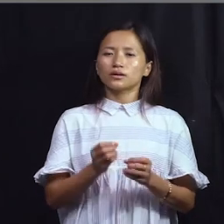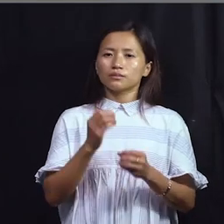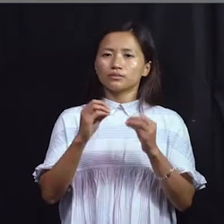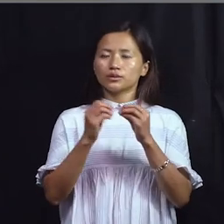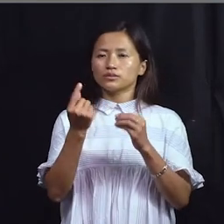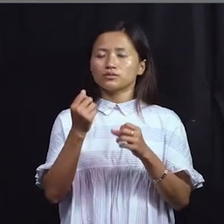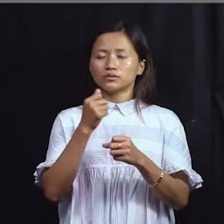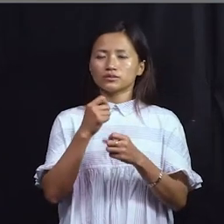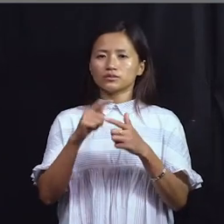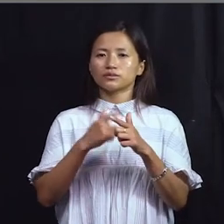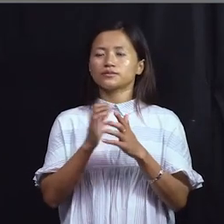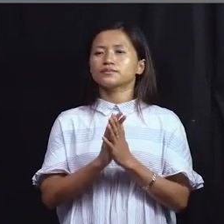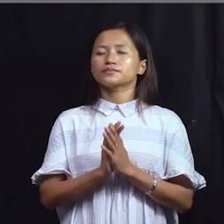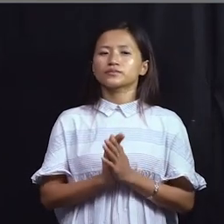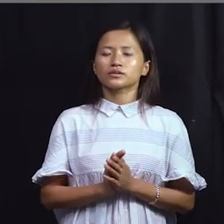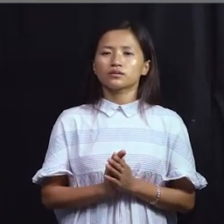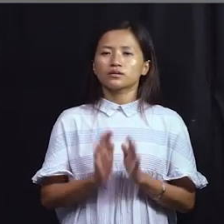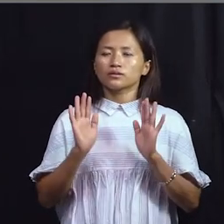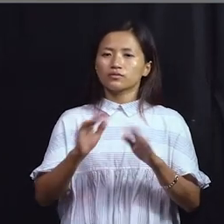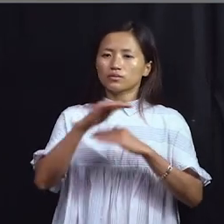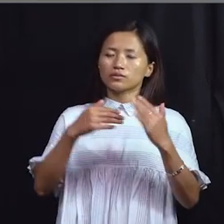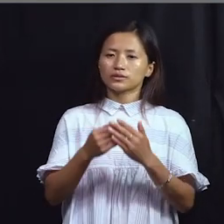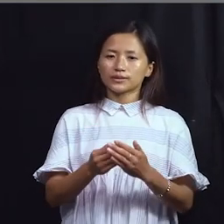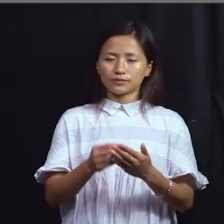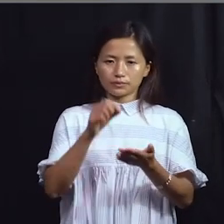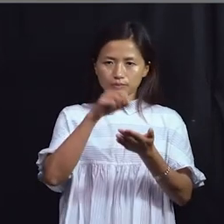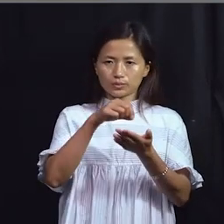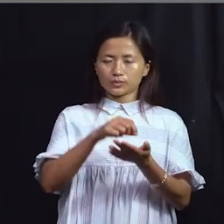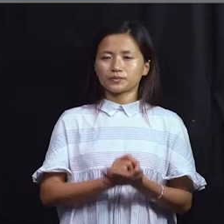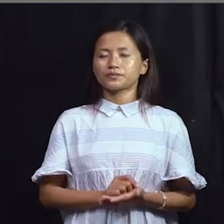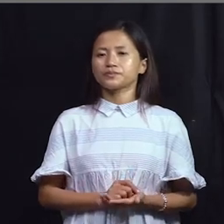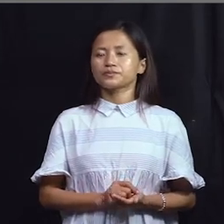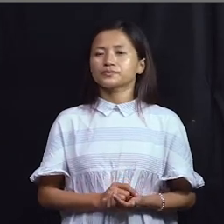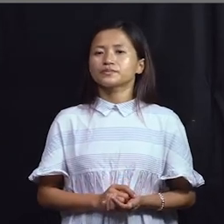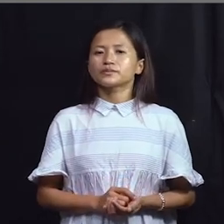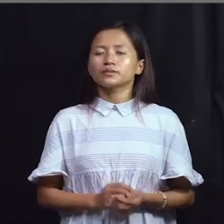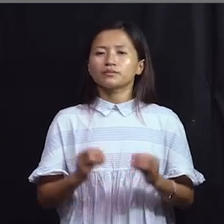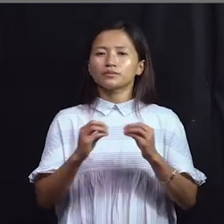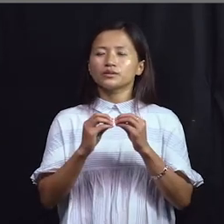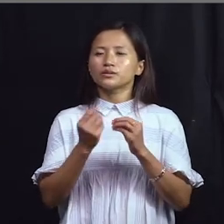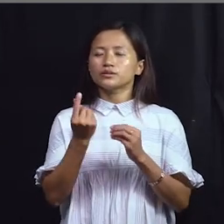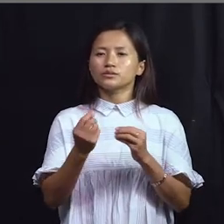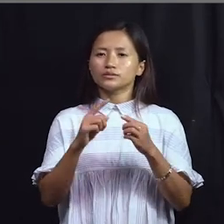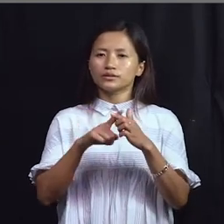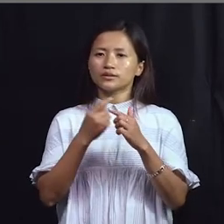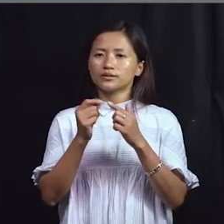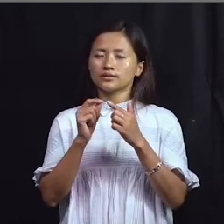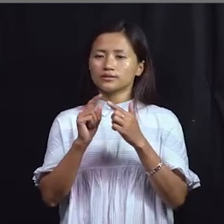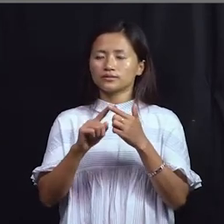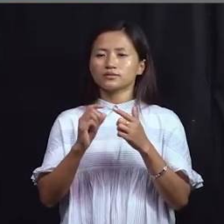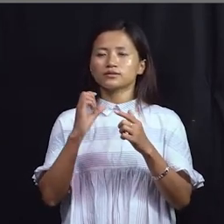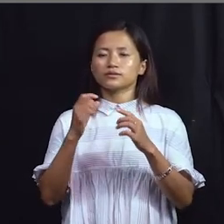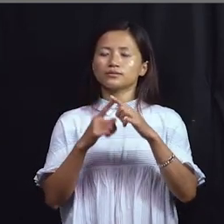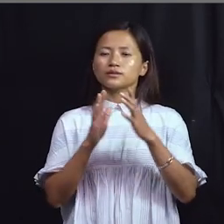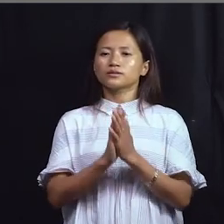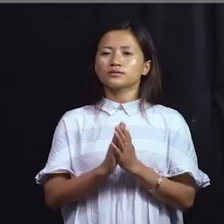ensure all these things that I have already mentioned. Understood? Then we have budget receipts. What is budget receipts? It's